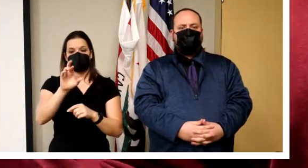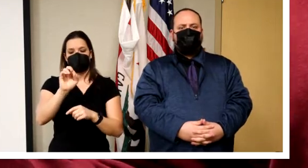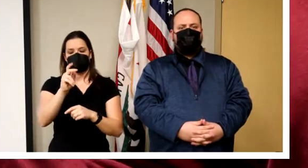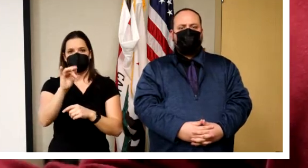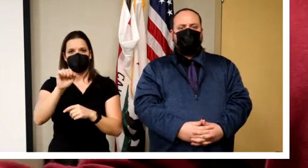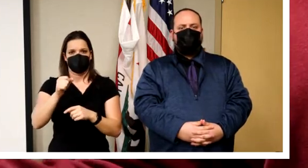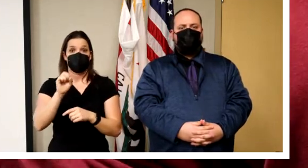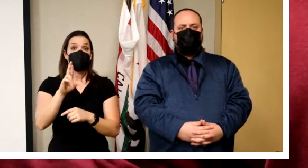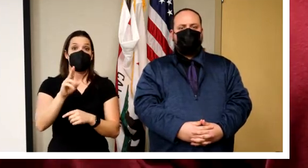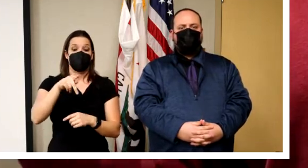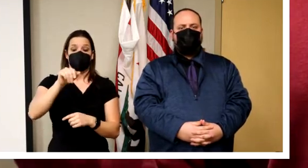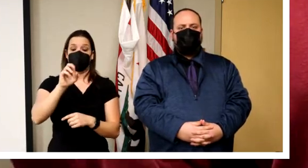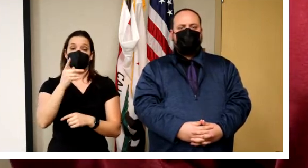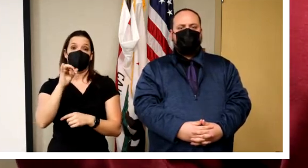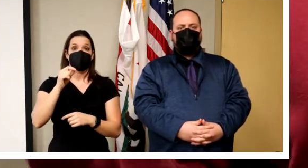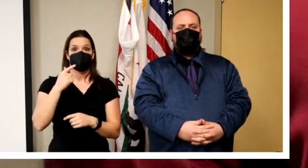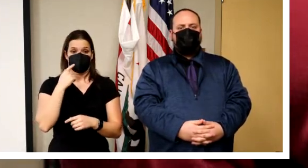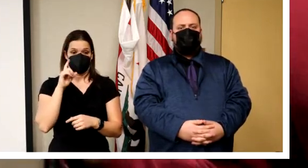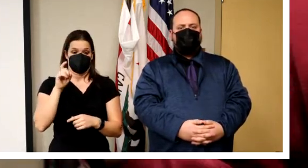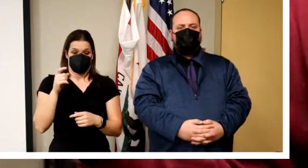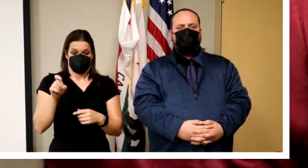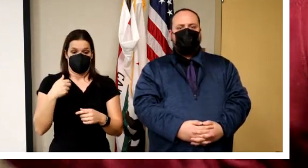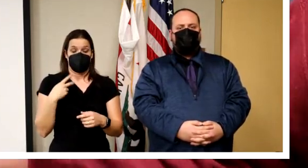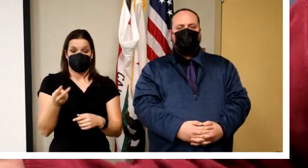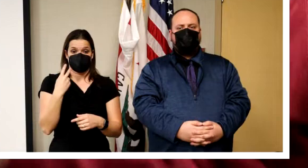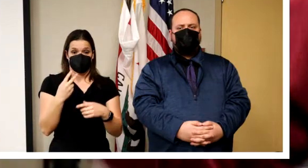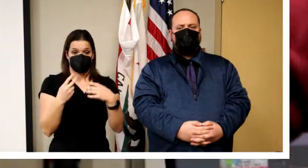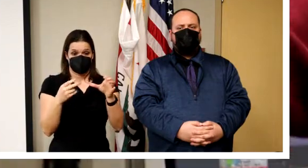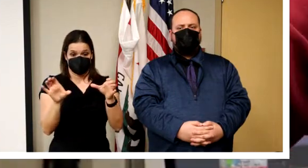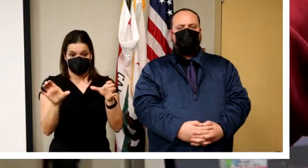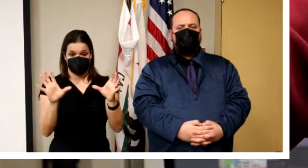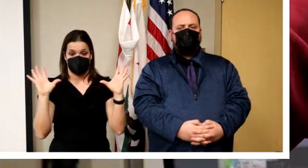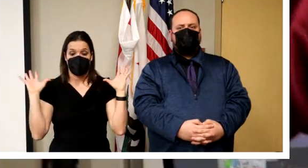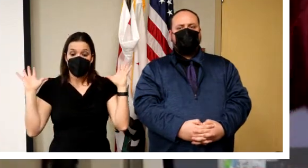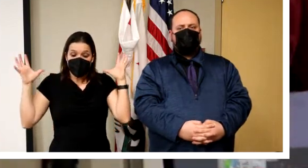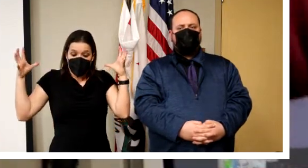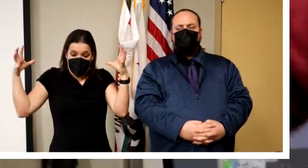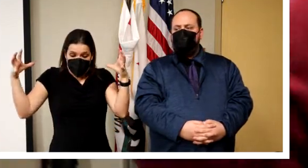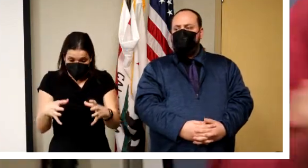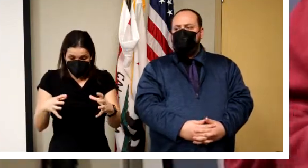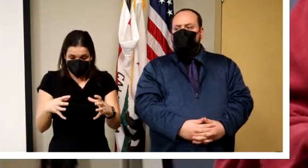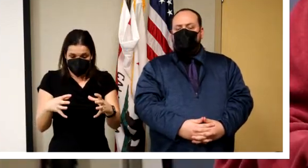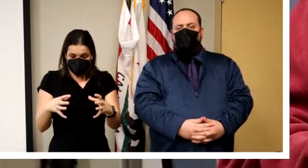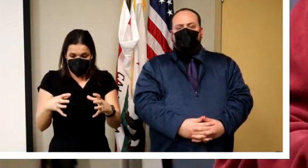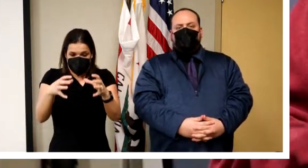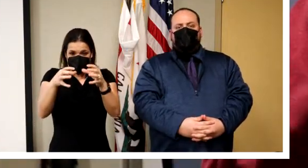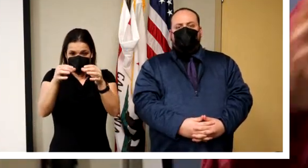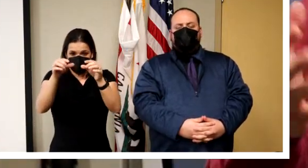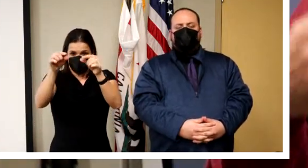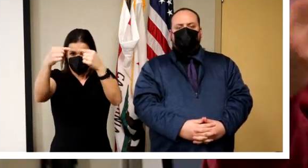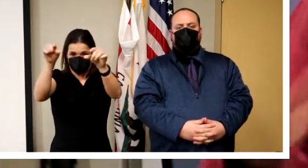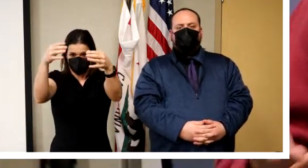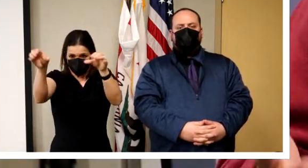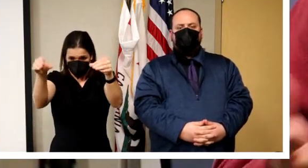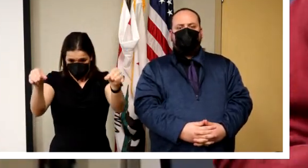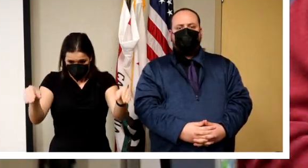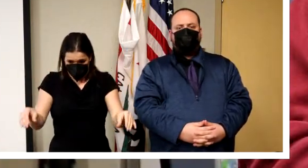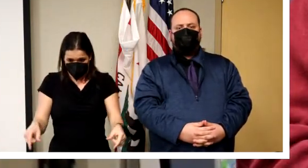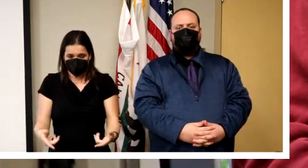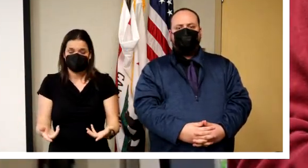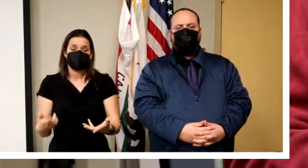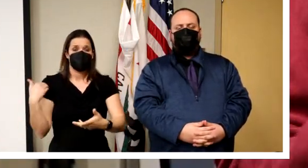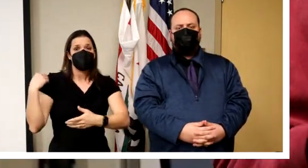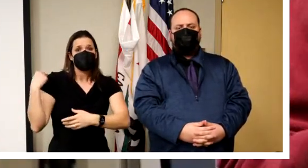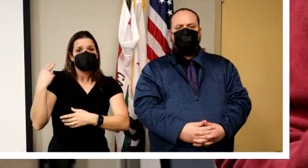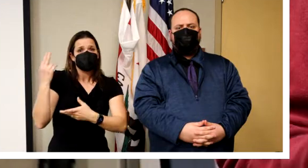or packing, which is to say, well, they could have had 2 districts, but instead we put all of them in one district and then we cracked all the way around. So there was a history of doing